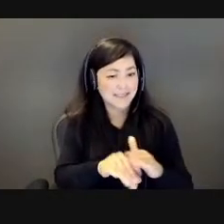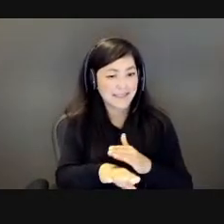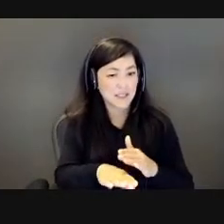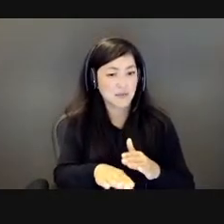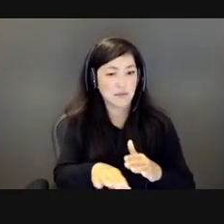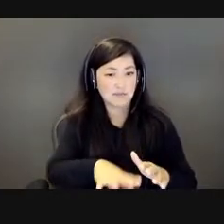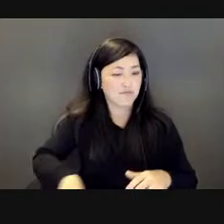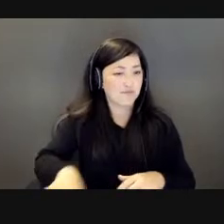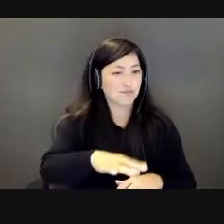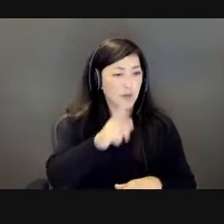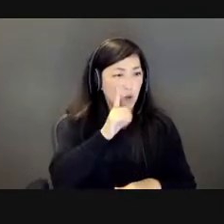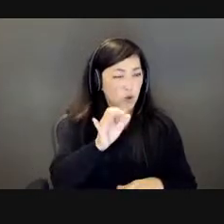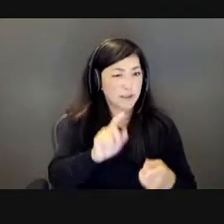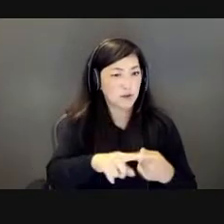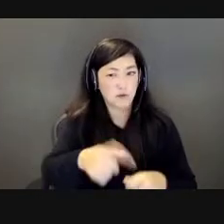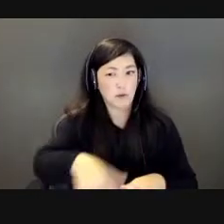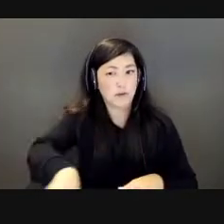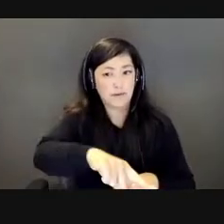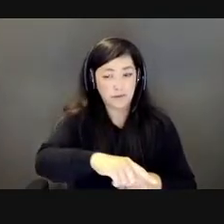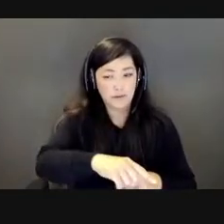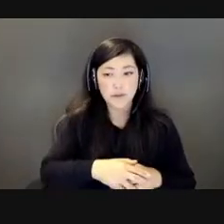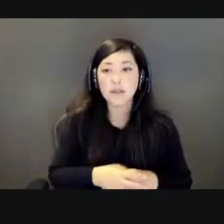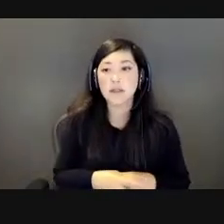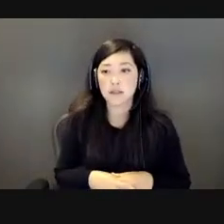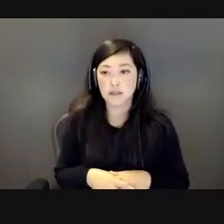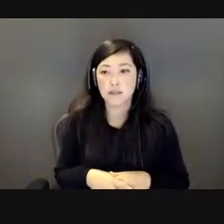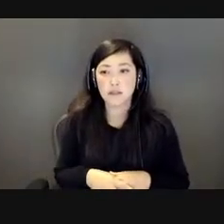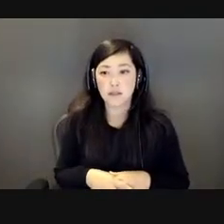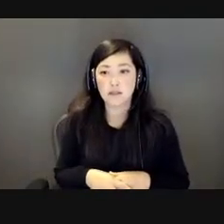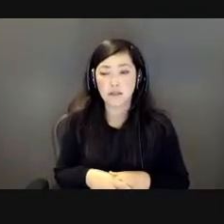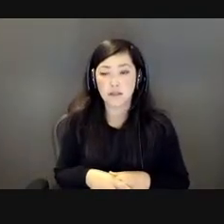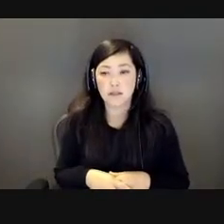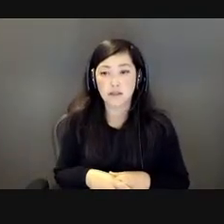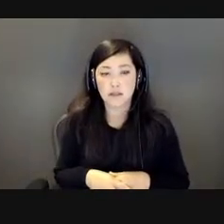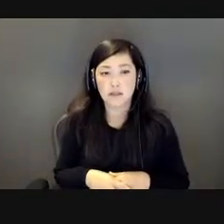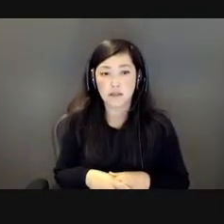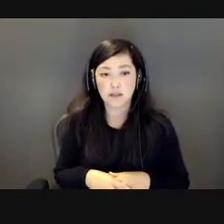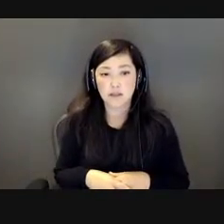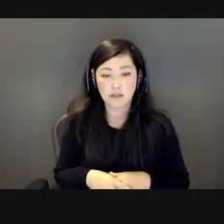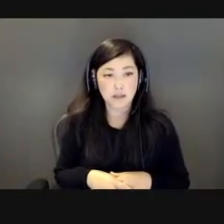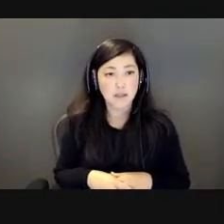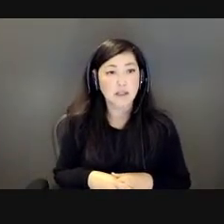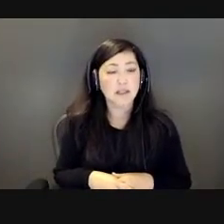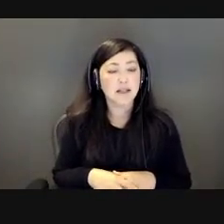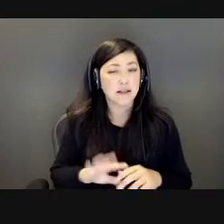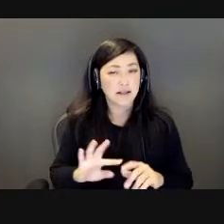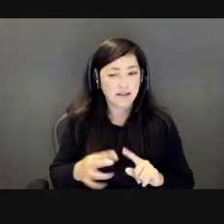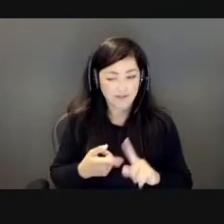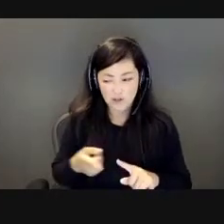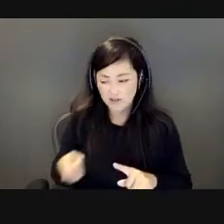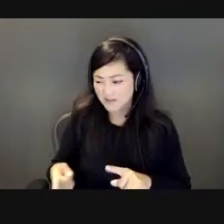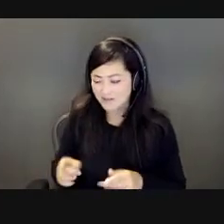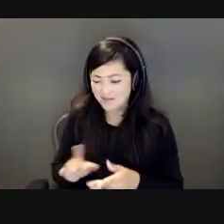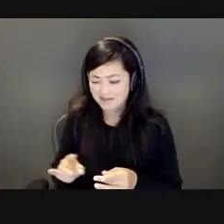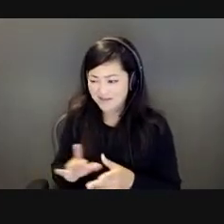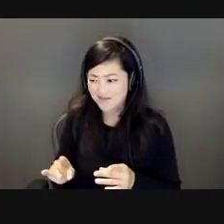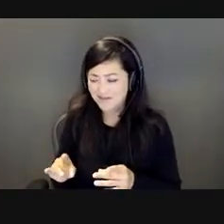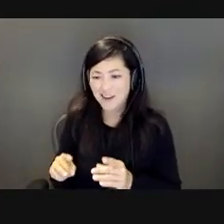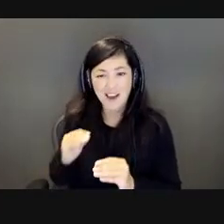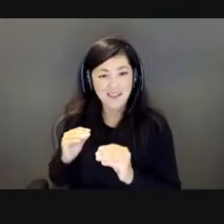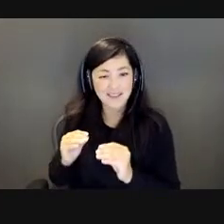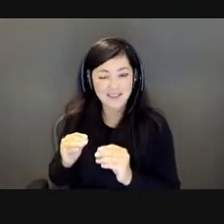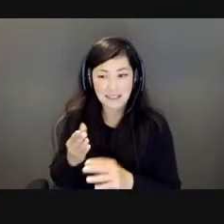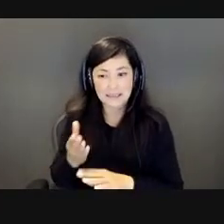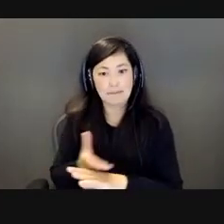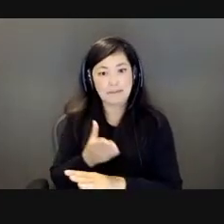important to you. And initially people were saying, you know, there was discussion about maintenance being off topic, and